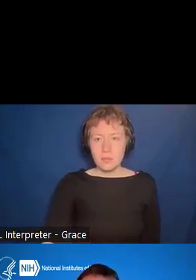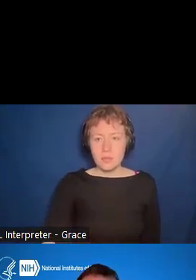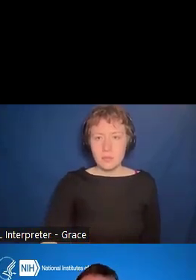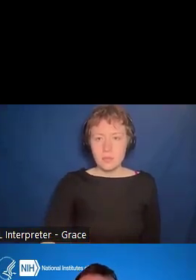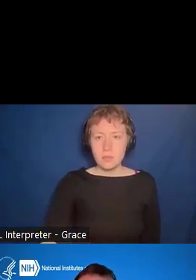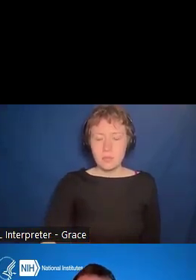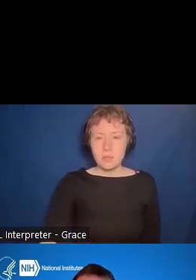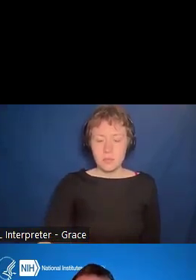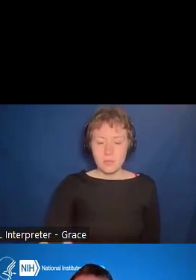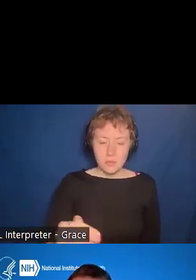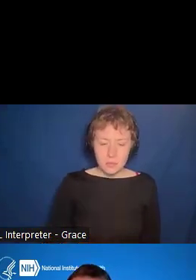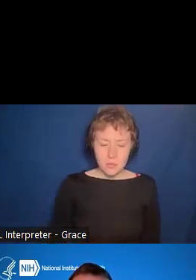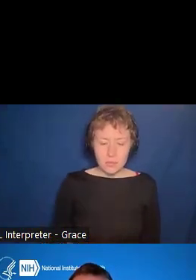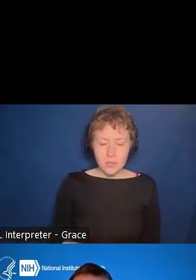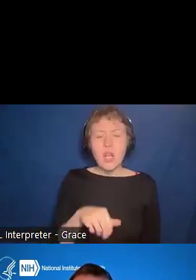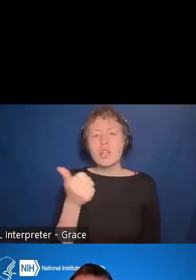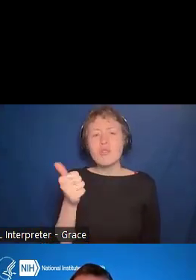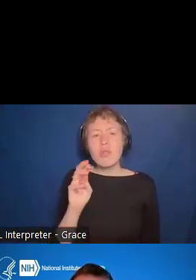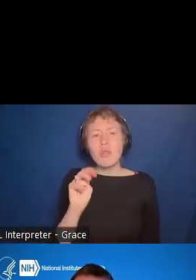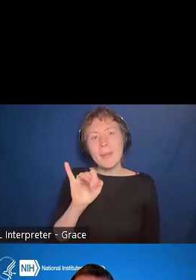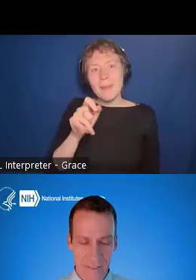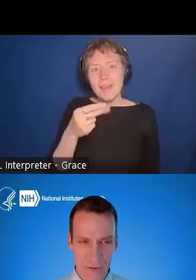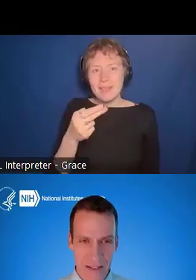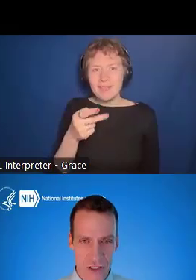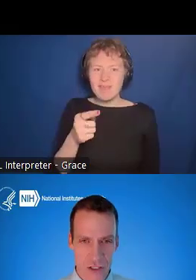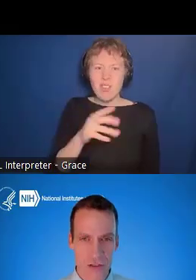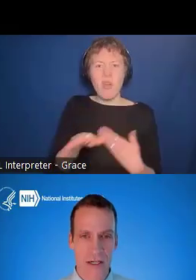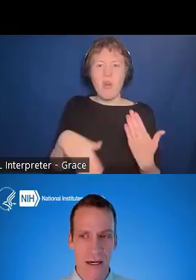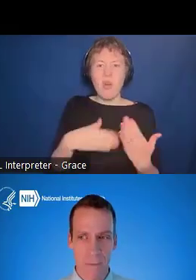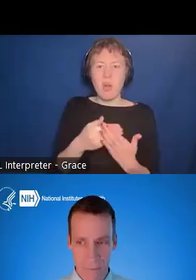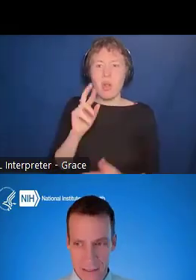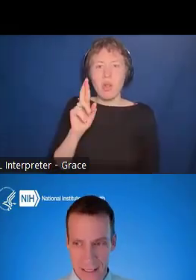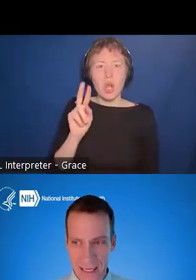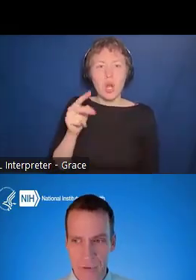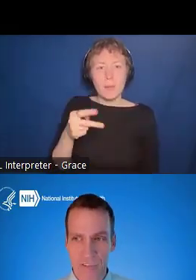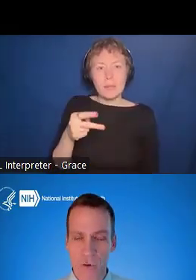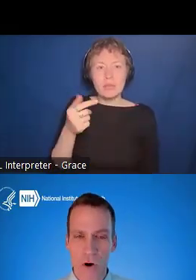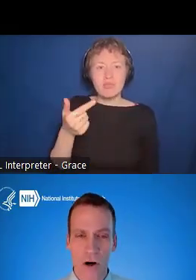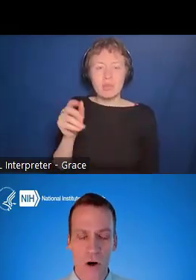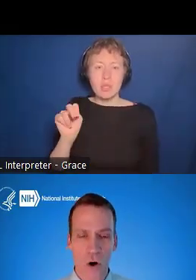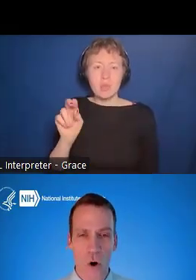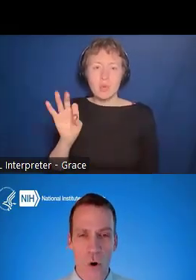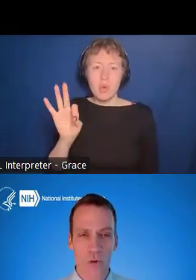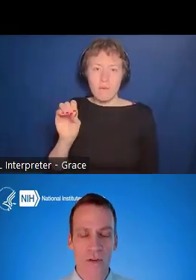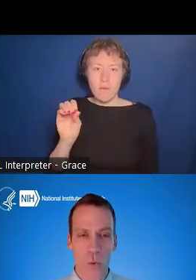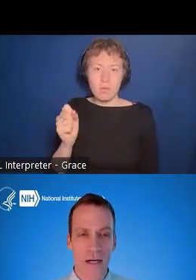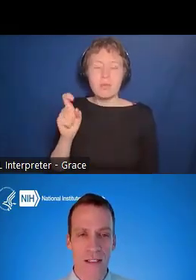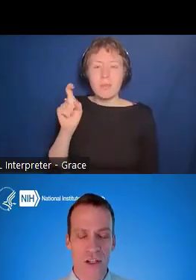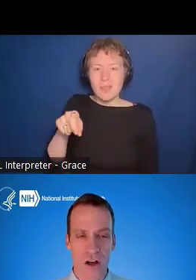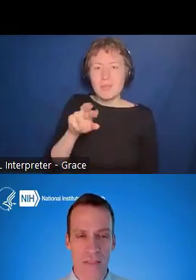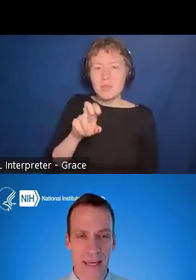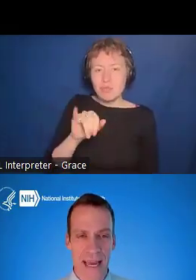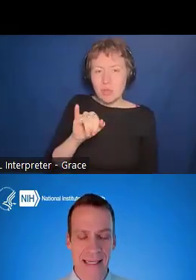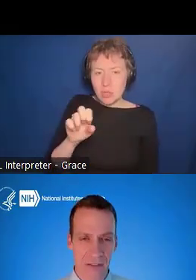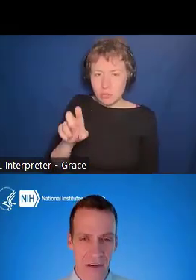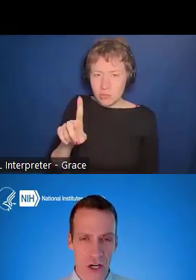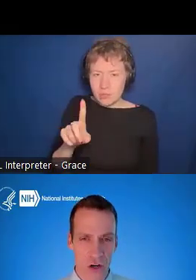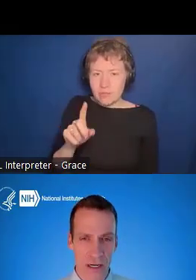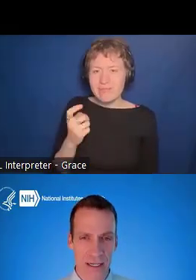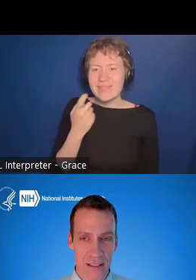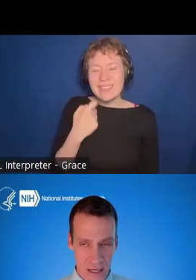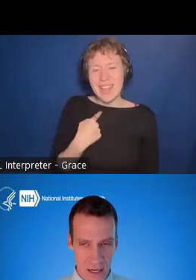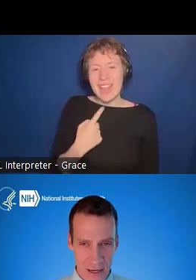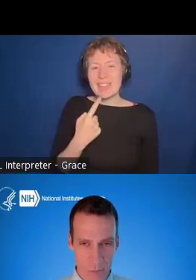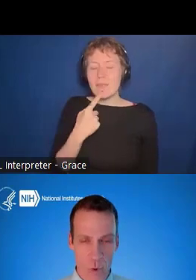So another myth is that all RPG NOFOs have to be reissued. As I said before, only the ones on the activity